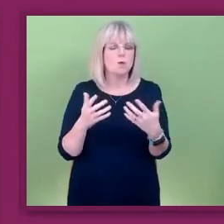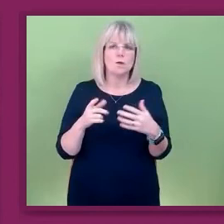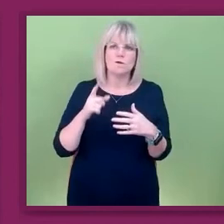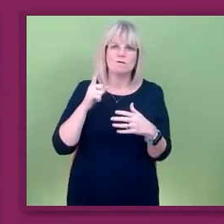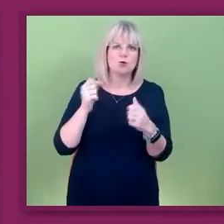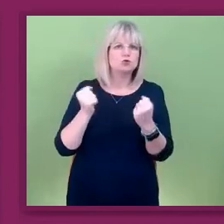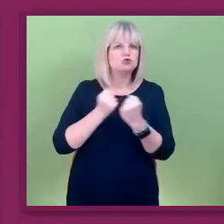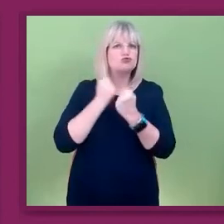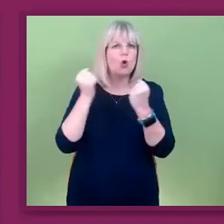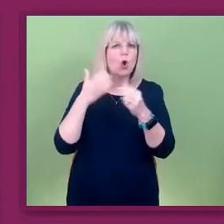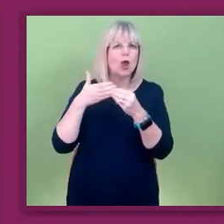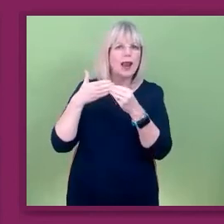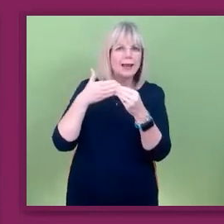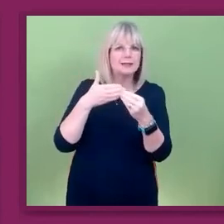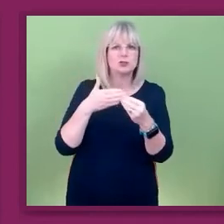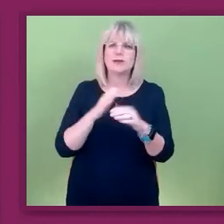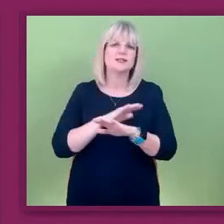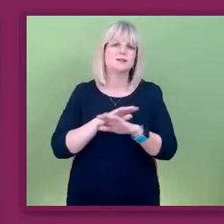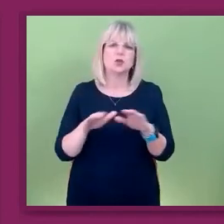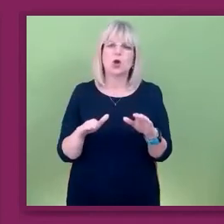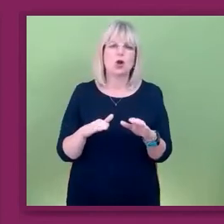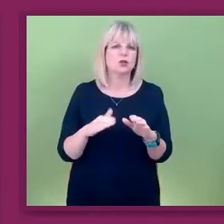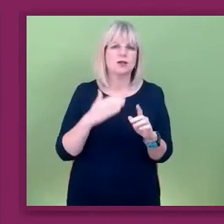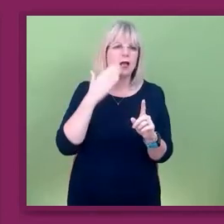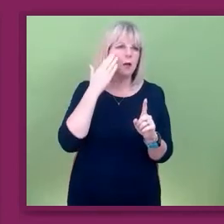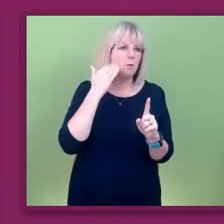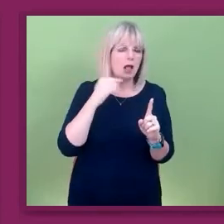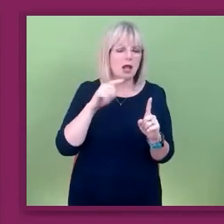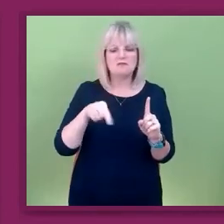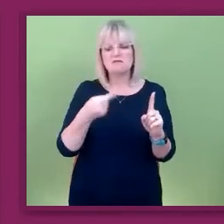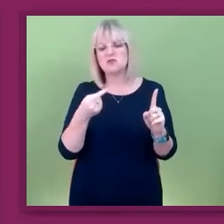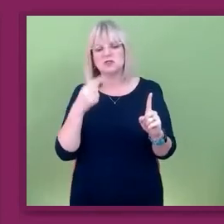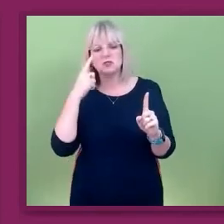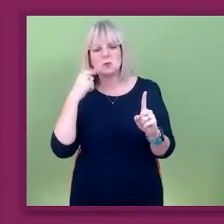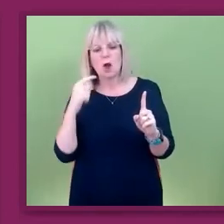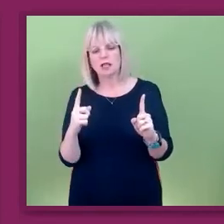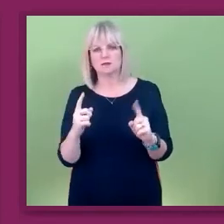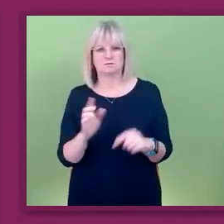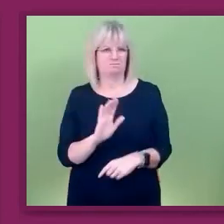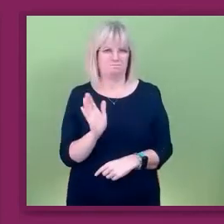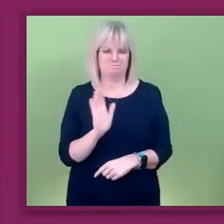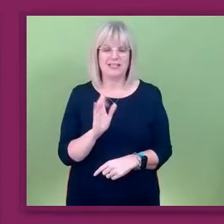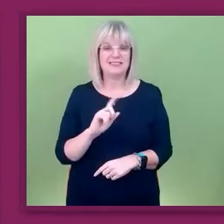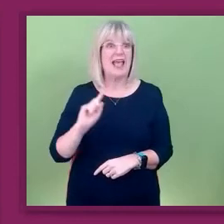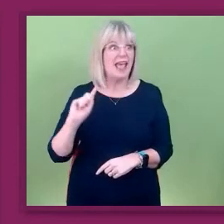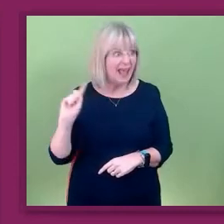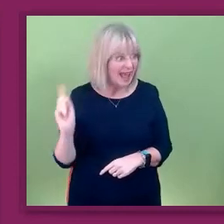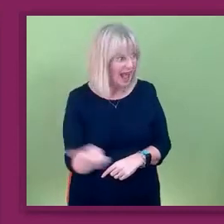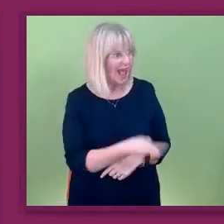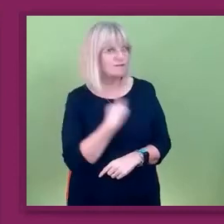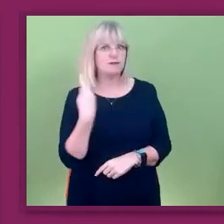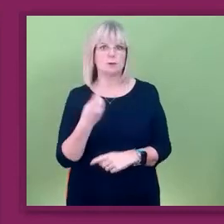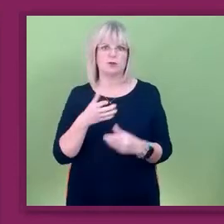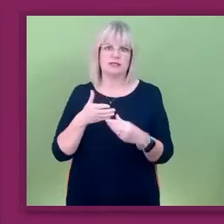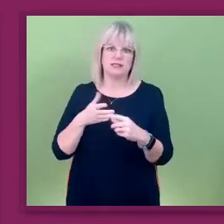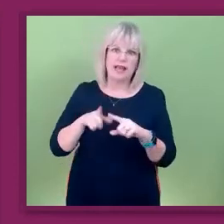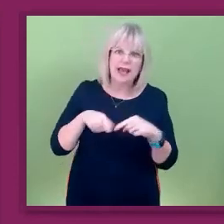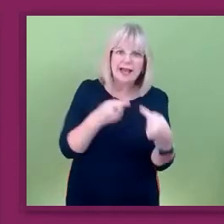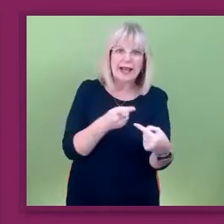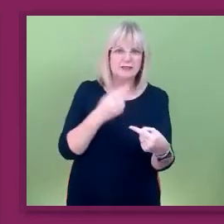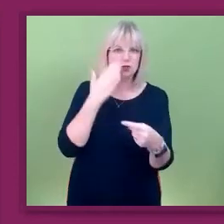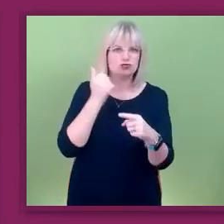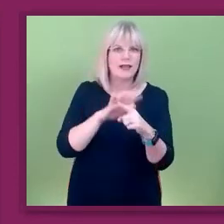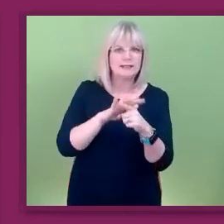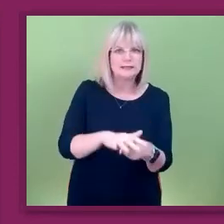about Black versus white. This is about everyone against racists. I would say it's about looking